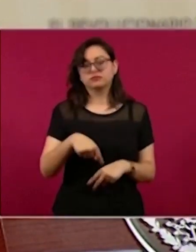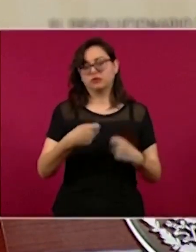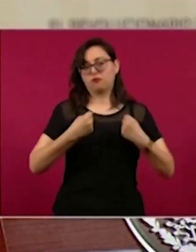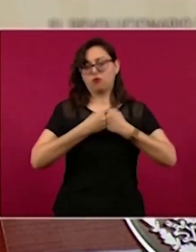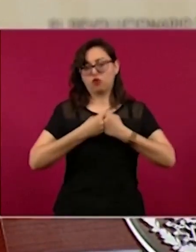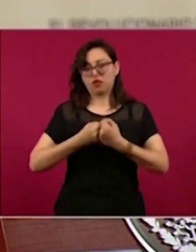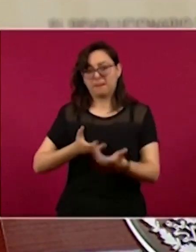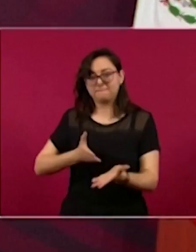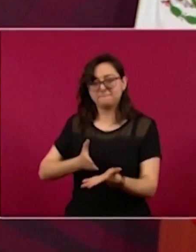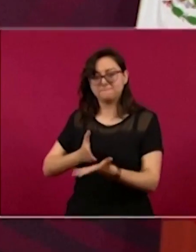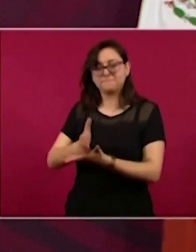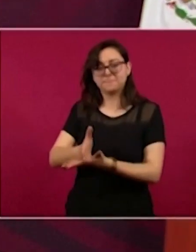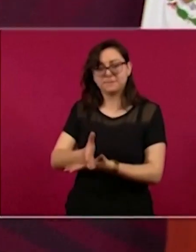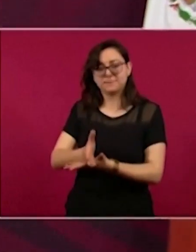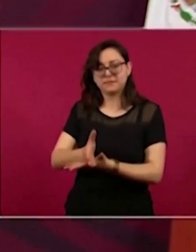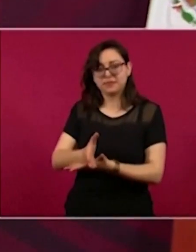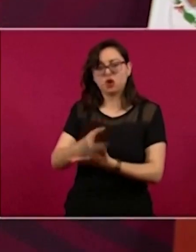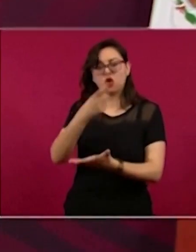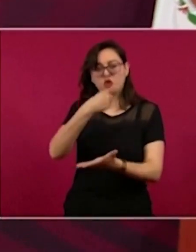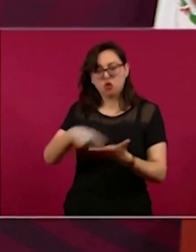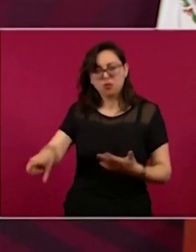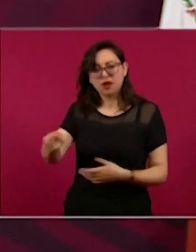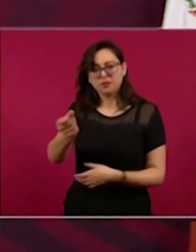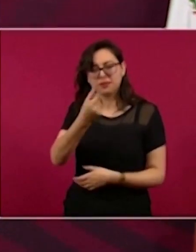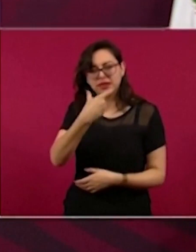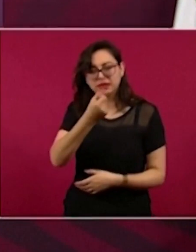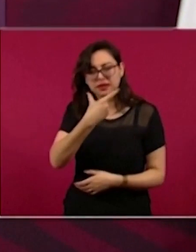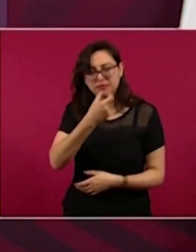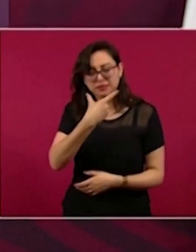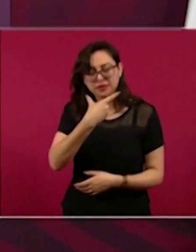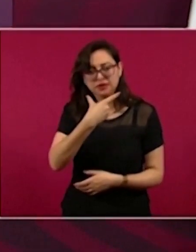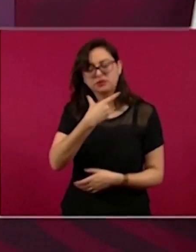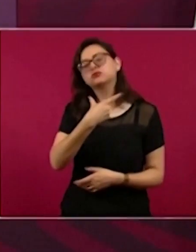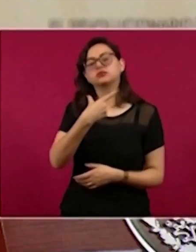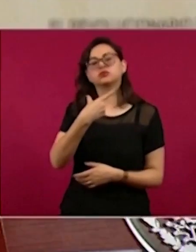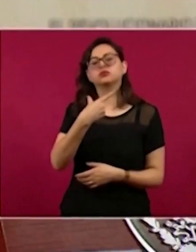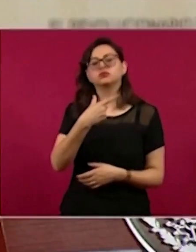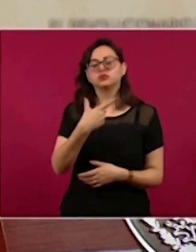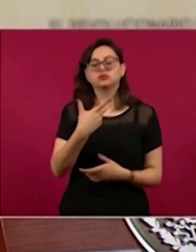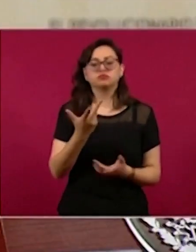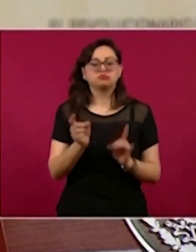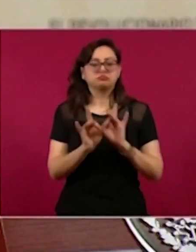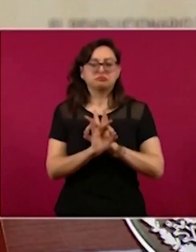cruzaron la frontera para comprar medicamentos en México, ¿sí? Y